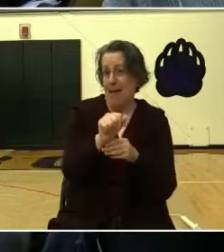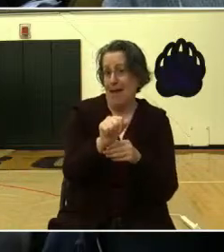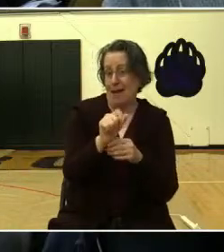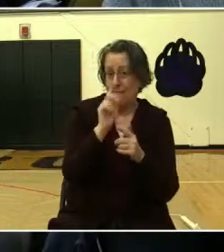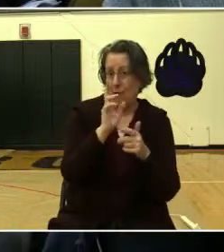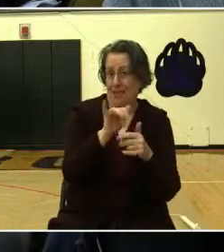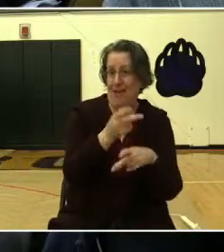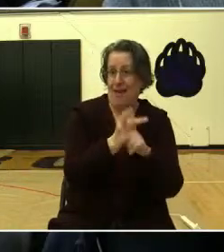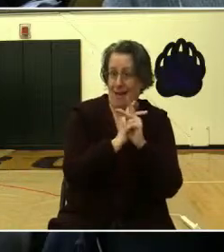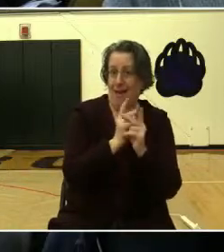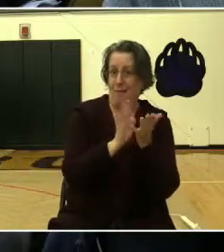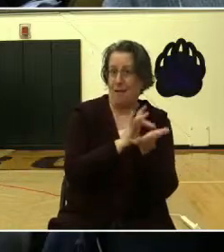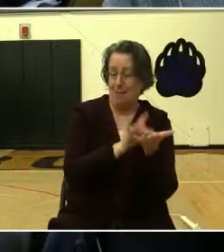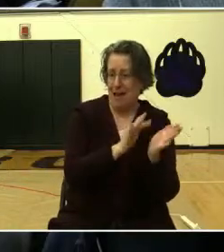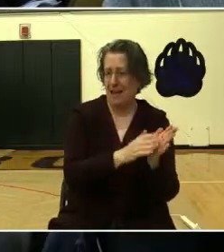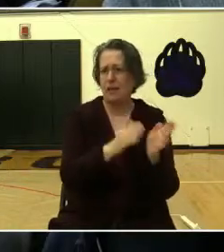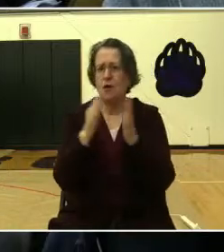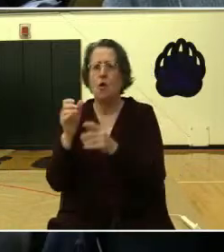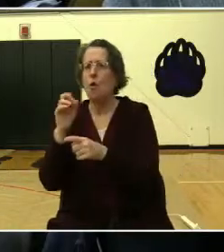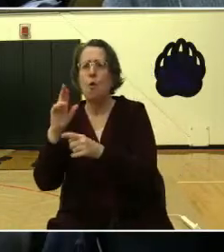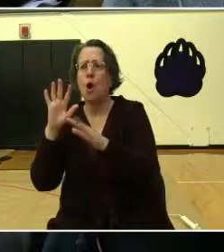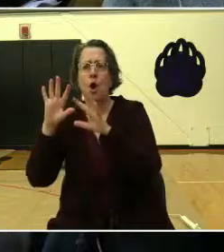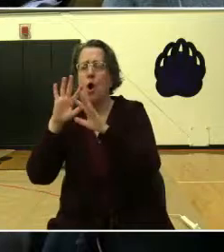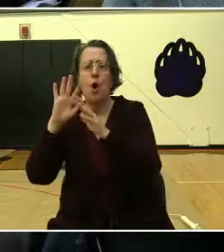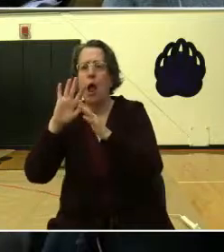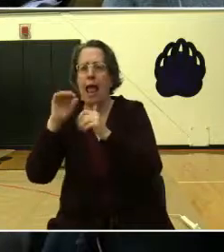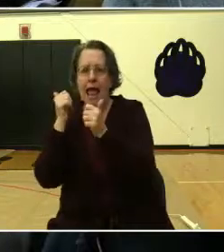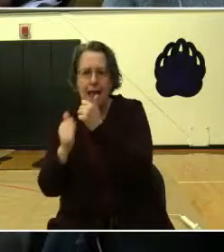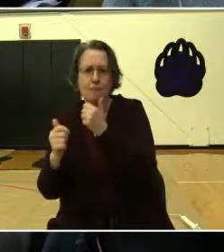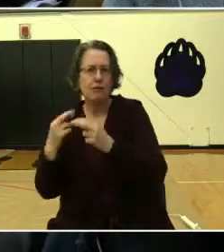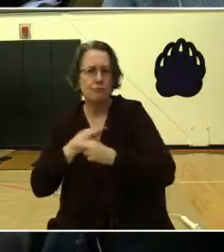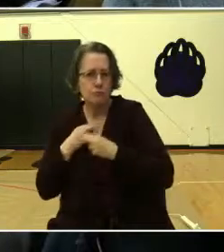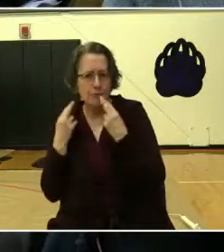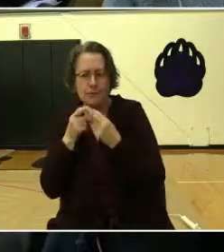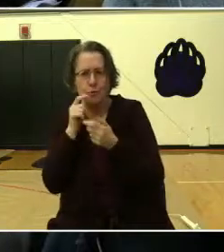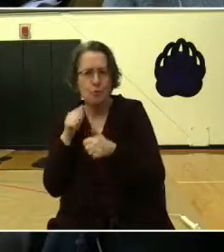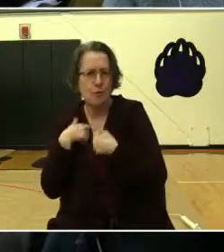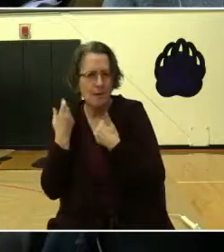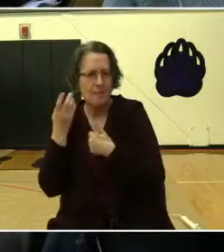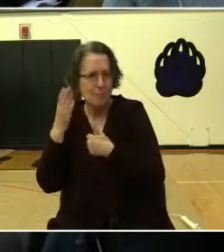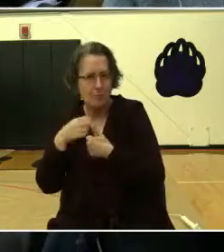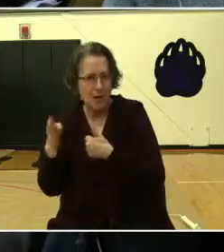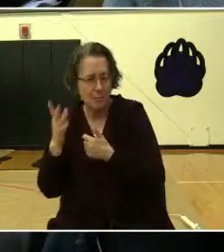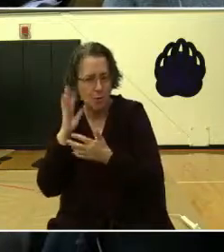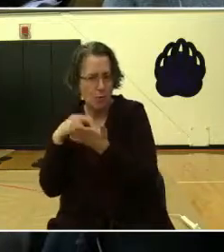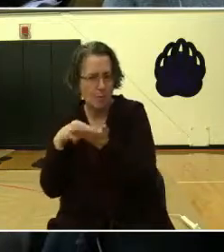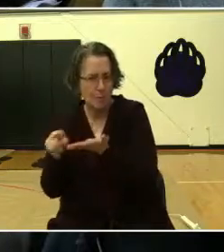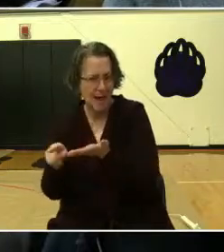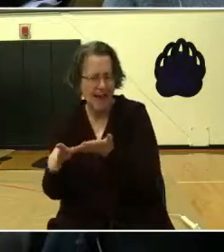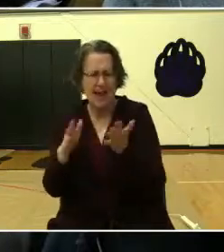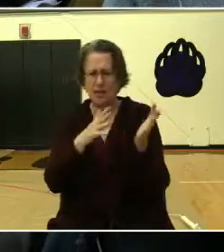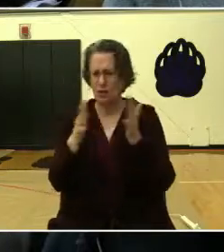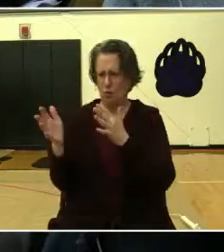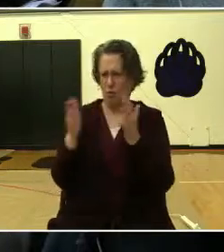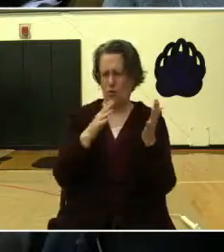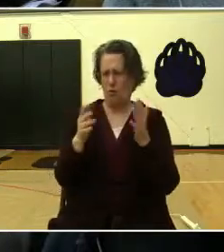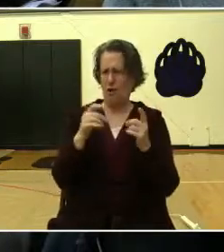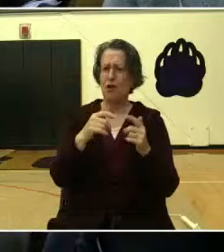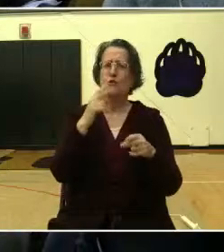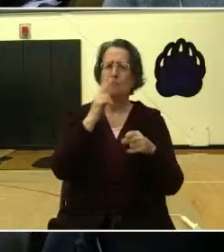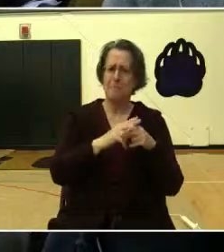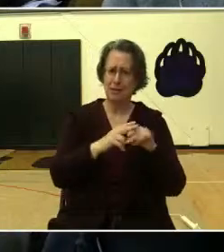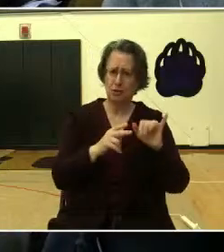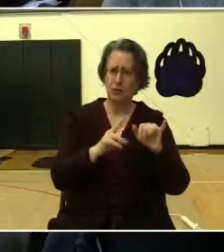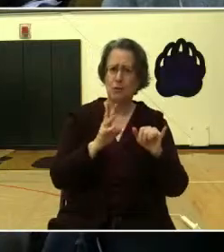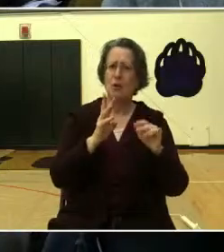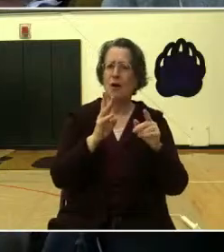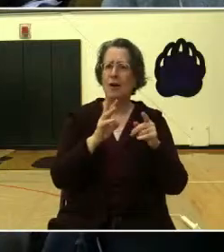I look at there's a mention of user rates in the article but then there's also a mention of the capital uh account could you